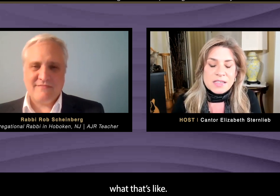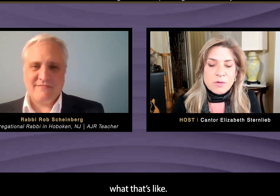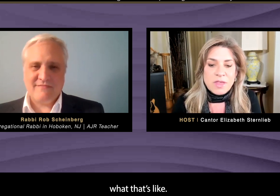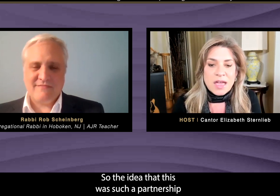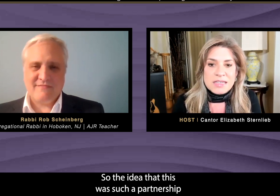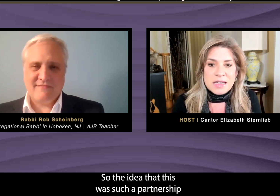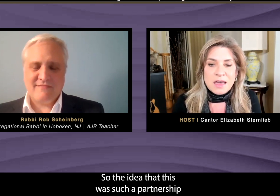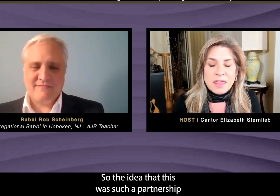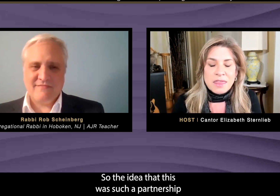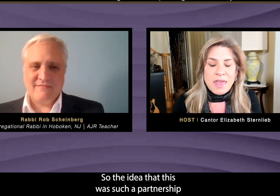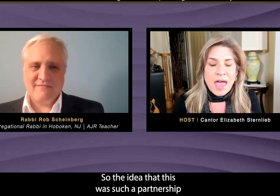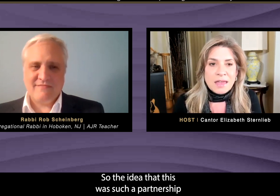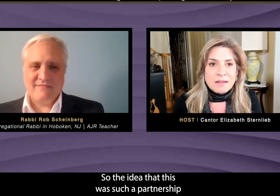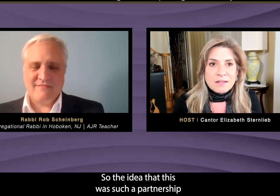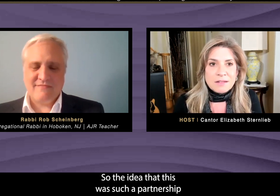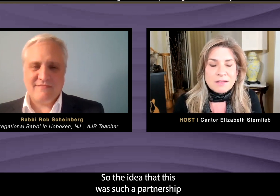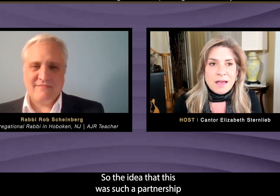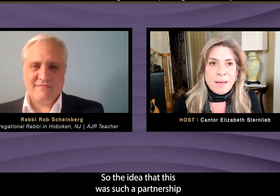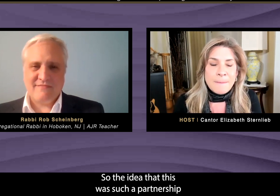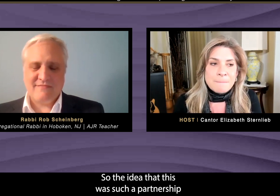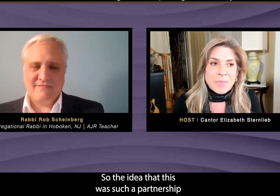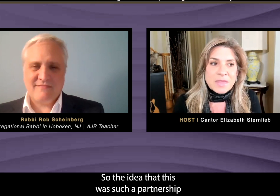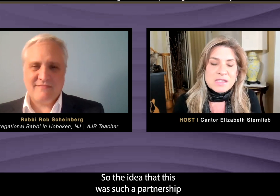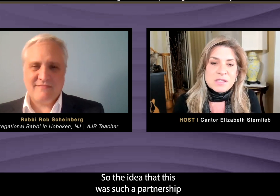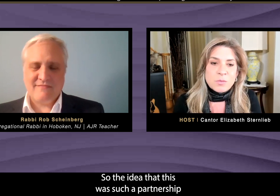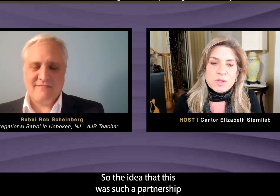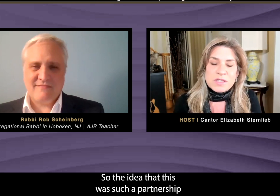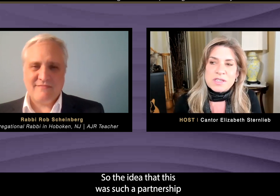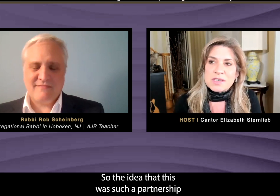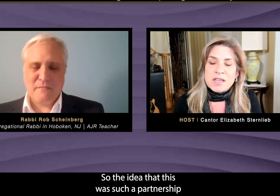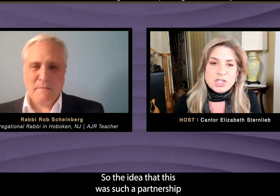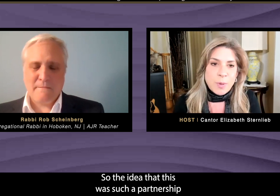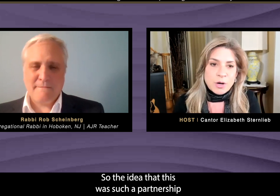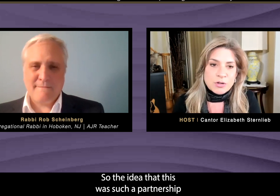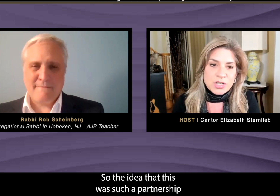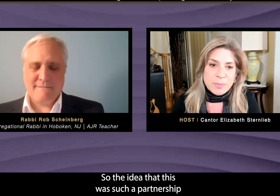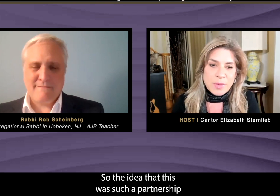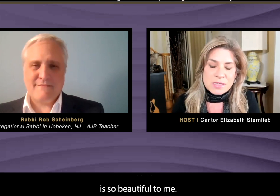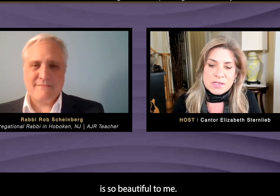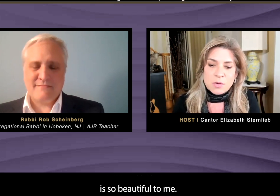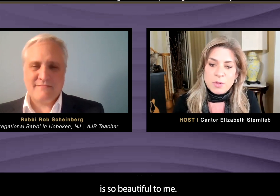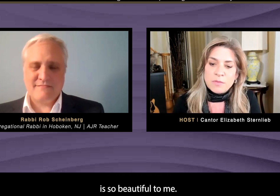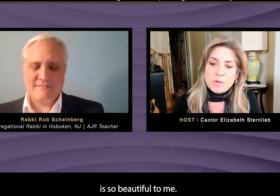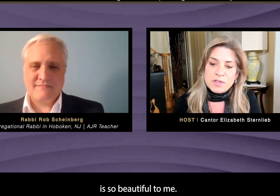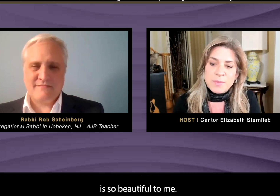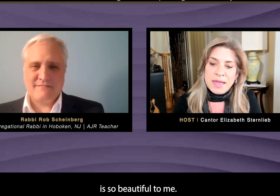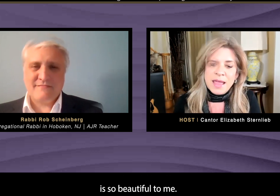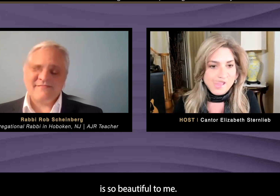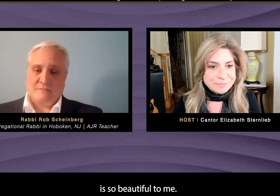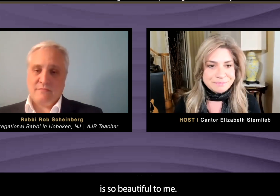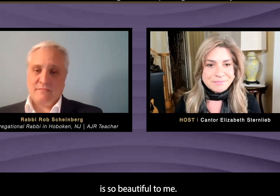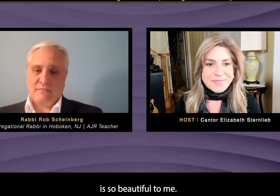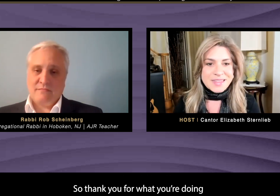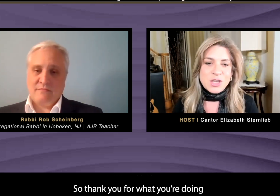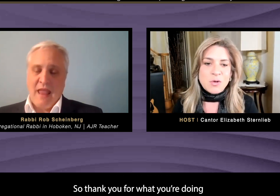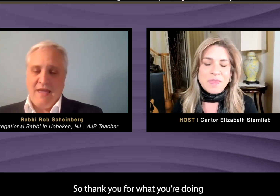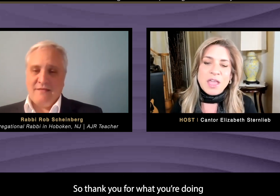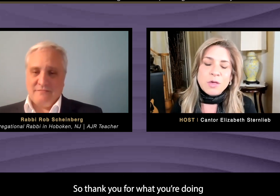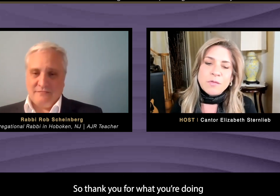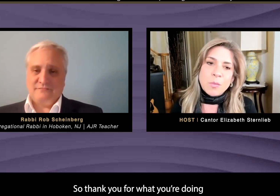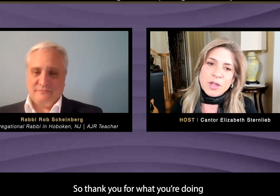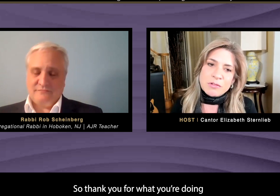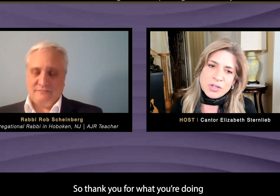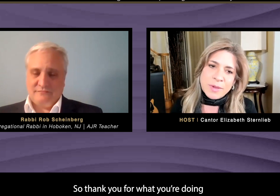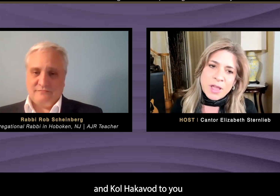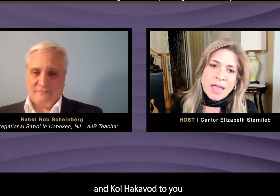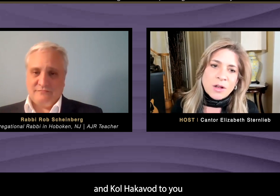that's like. So the idea that this was such a partnership is so beautiful to me. So